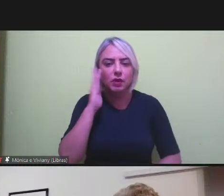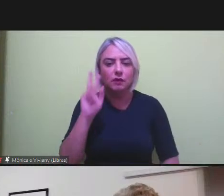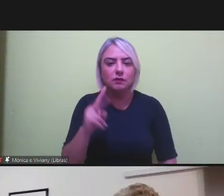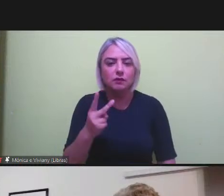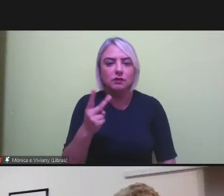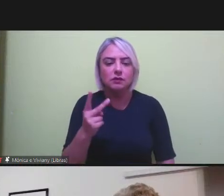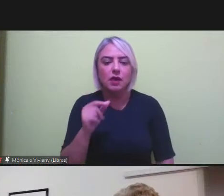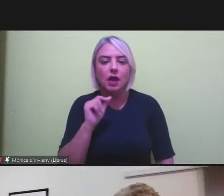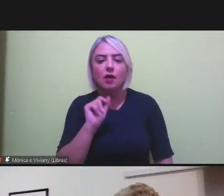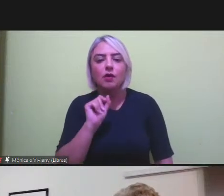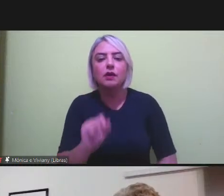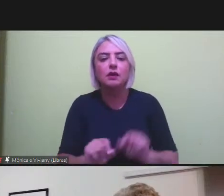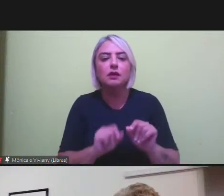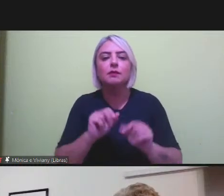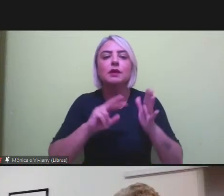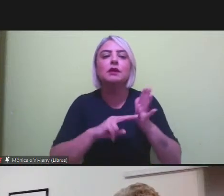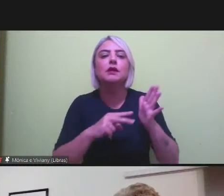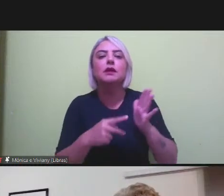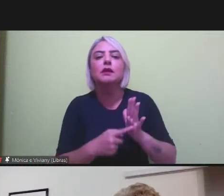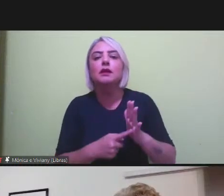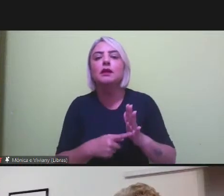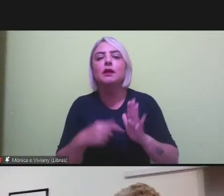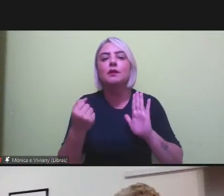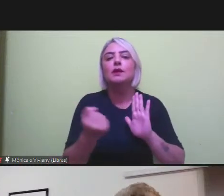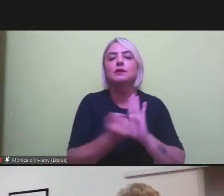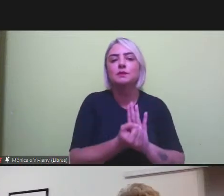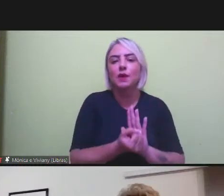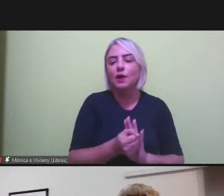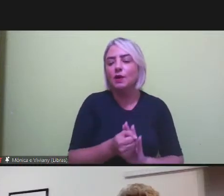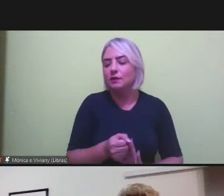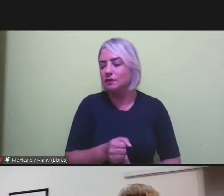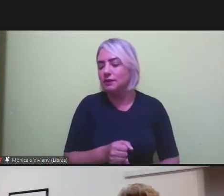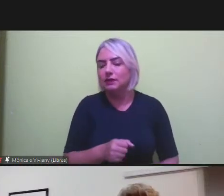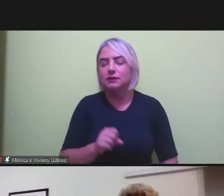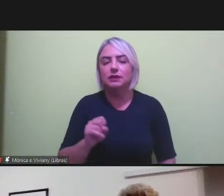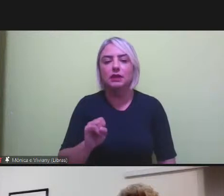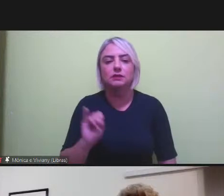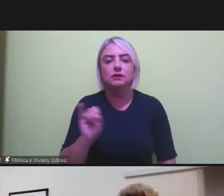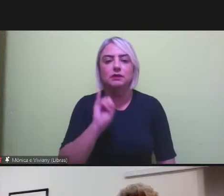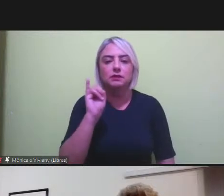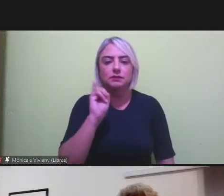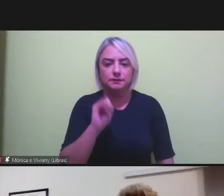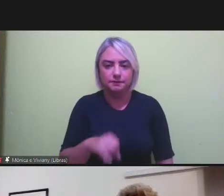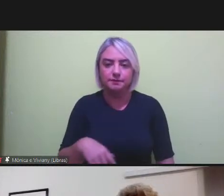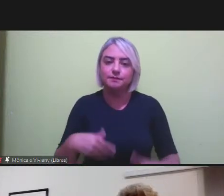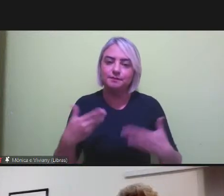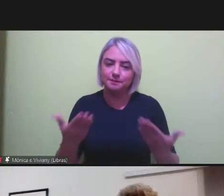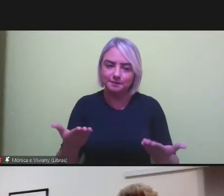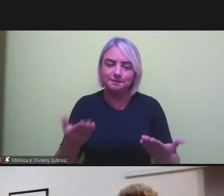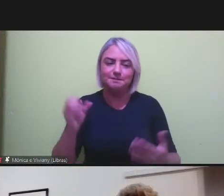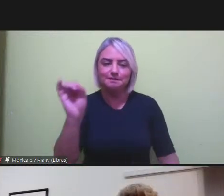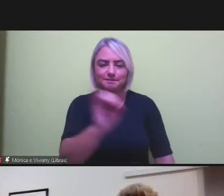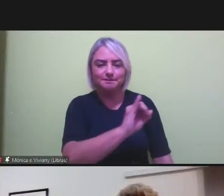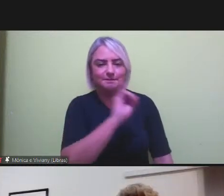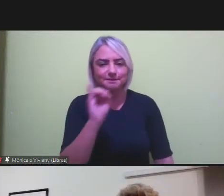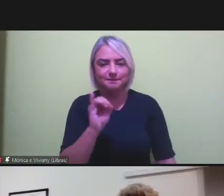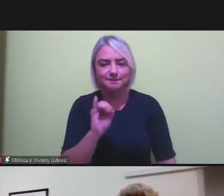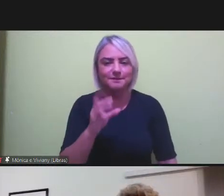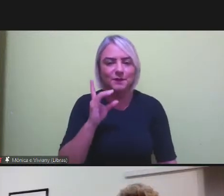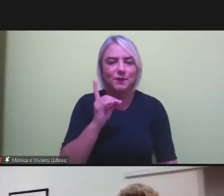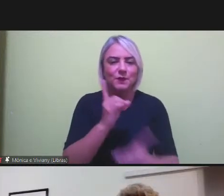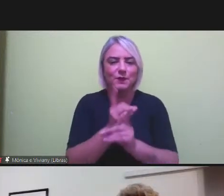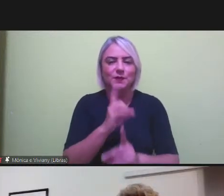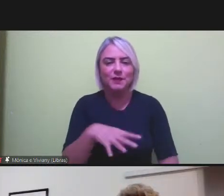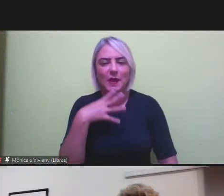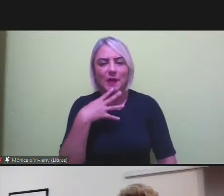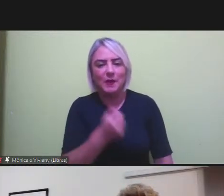knowledge, and to value what is symbolic, what the other person brings to the table. And that's